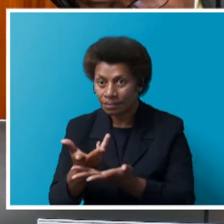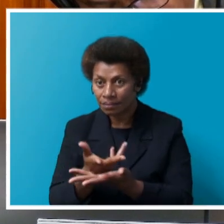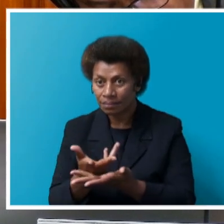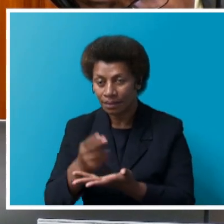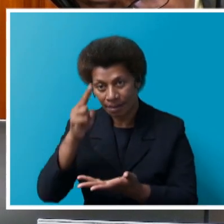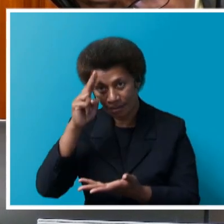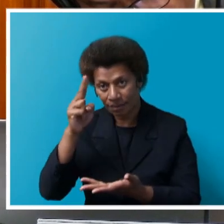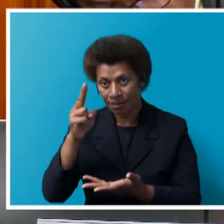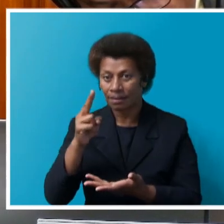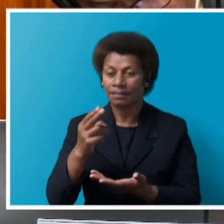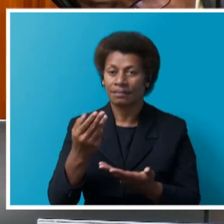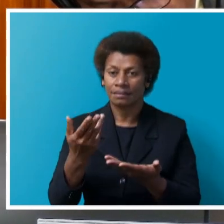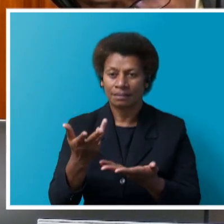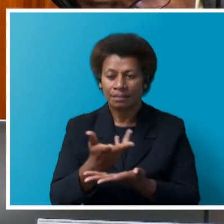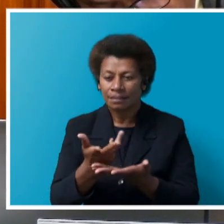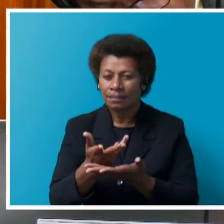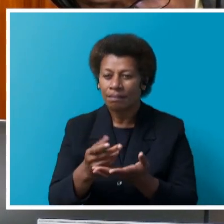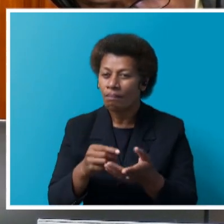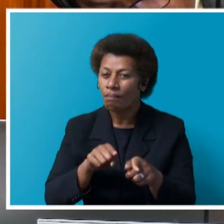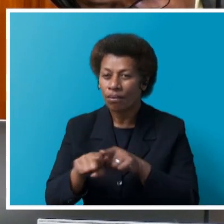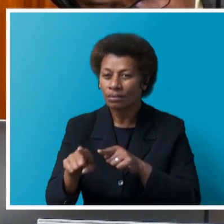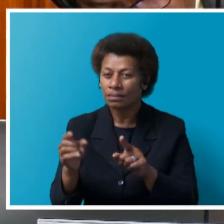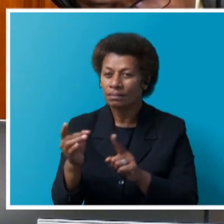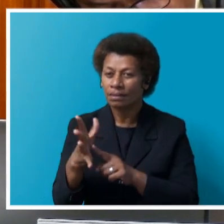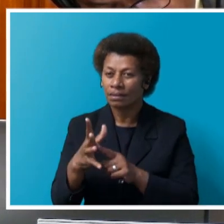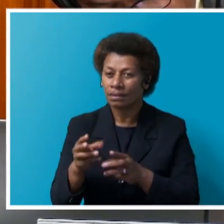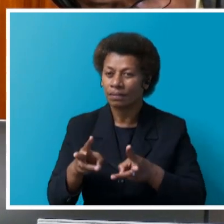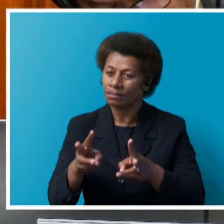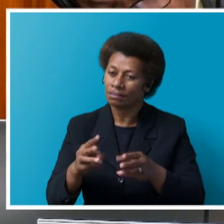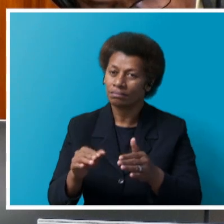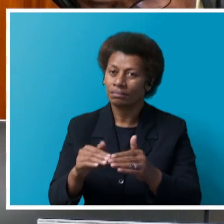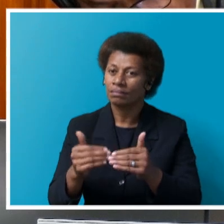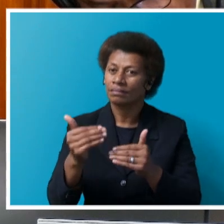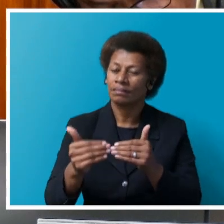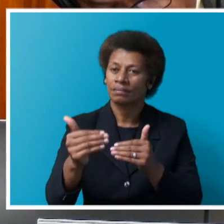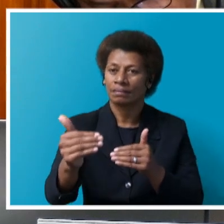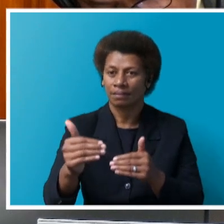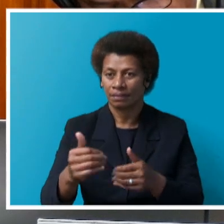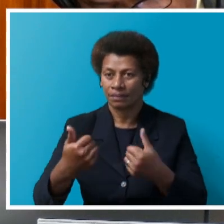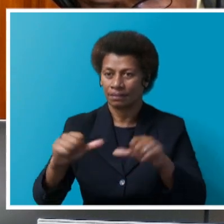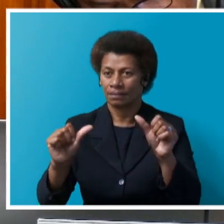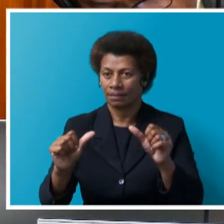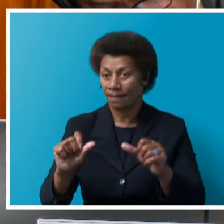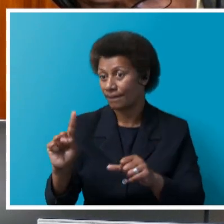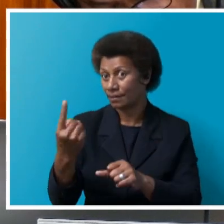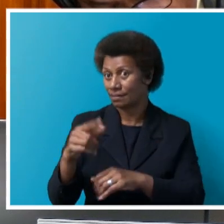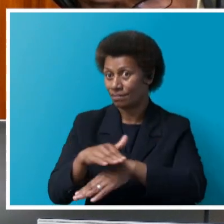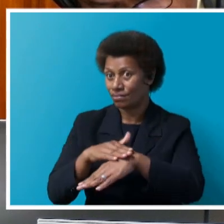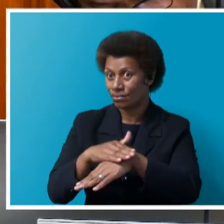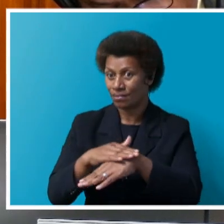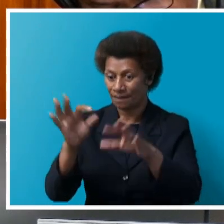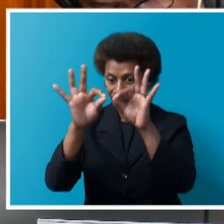explore the most effective ways to move forward. We are currently developing Fiji's first blue economy framework to provide